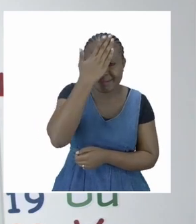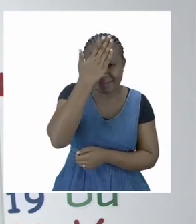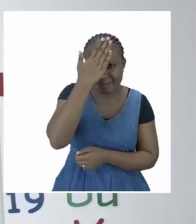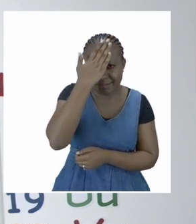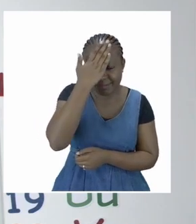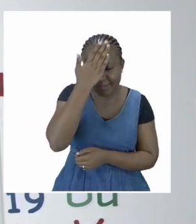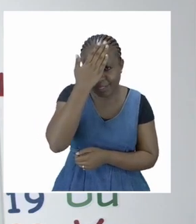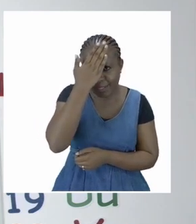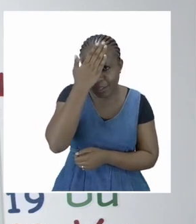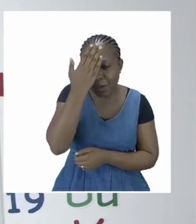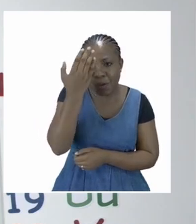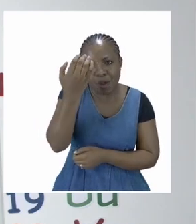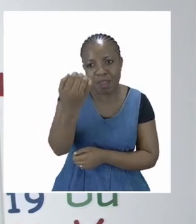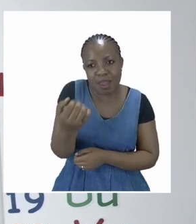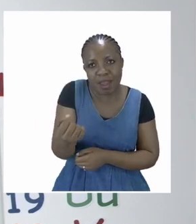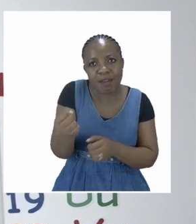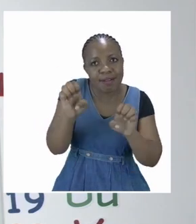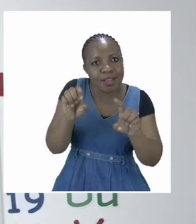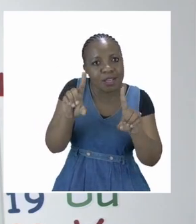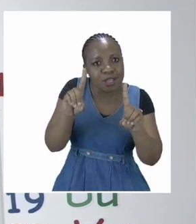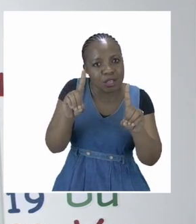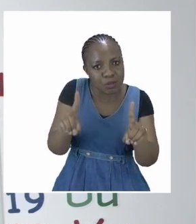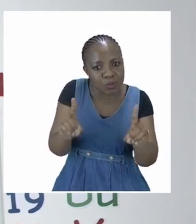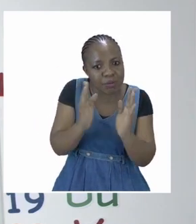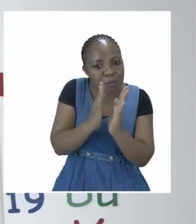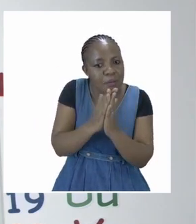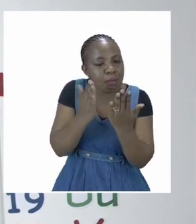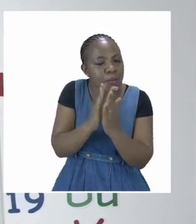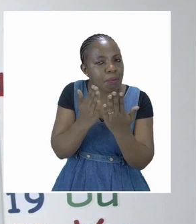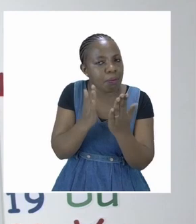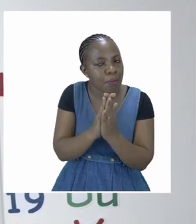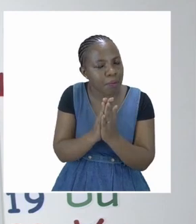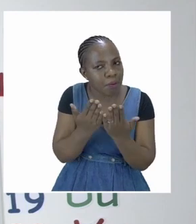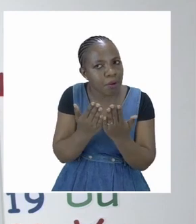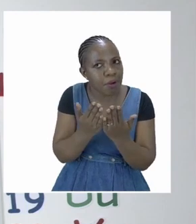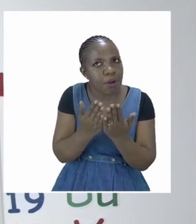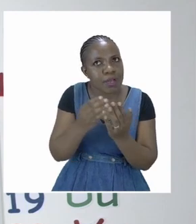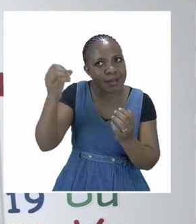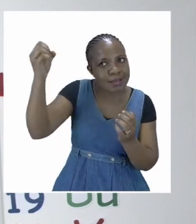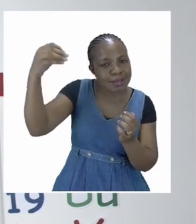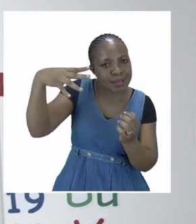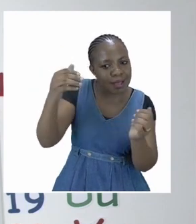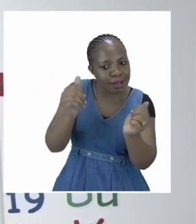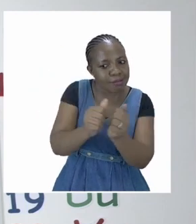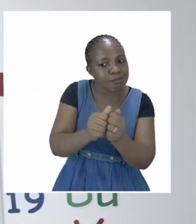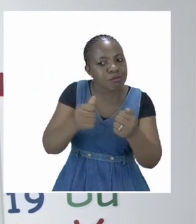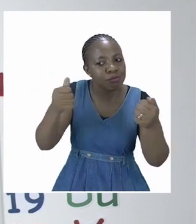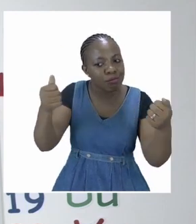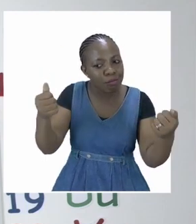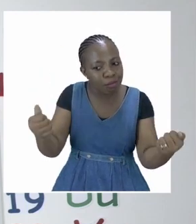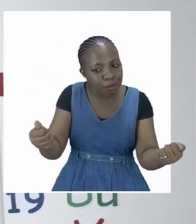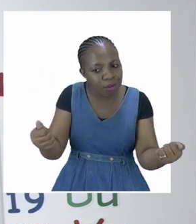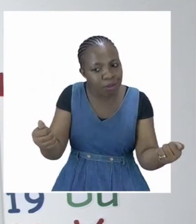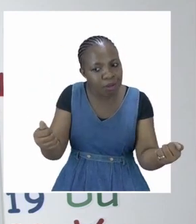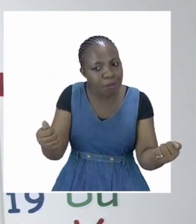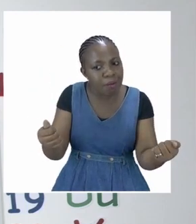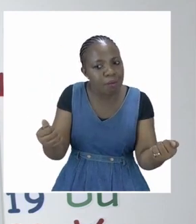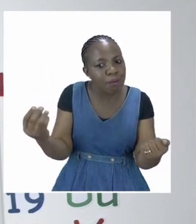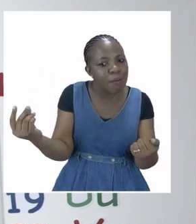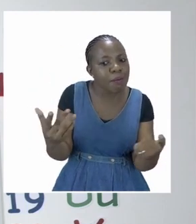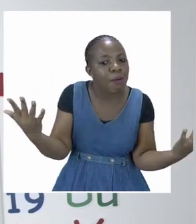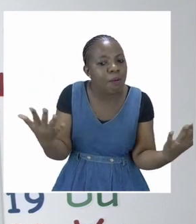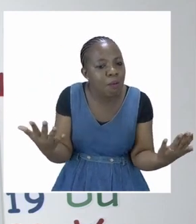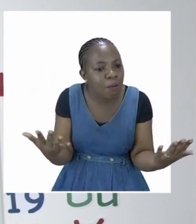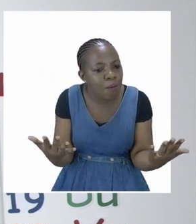booklet in our daily newspaper, street sales, or at your school every Monday